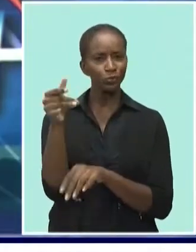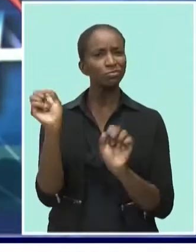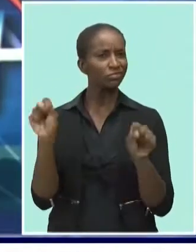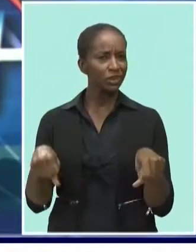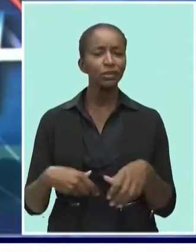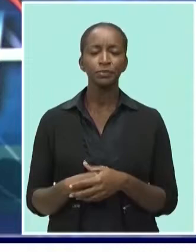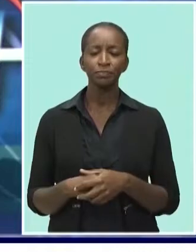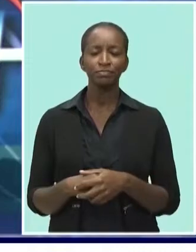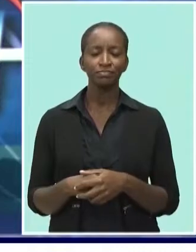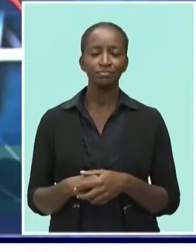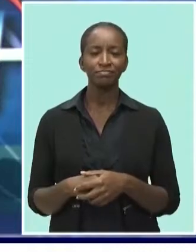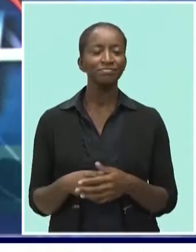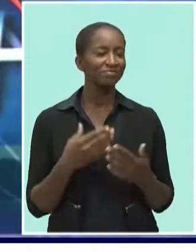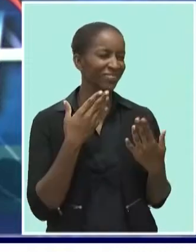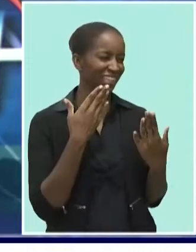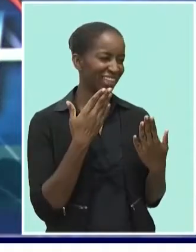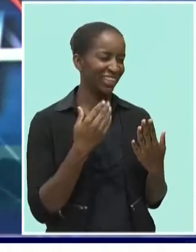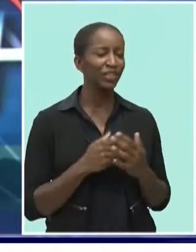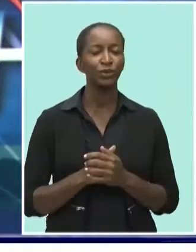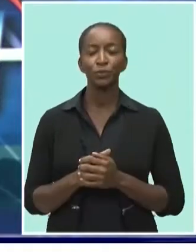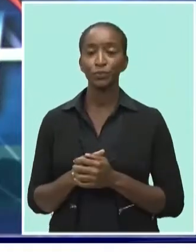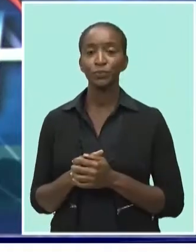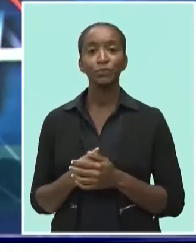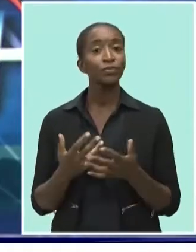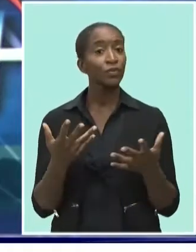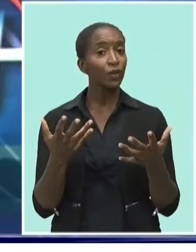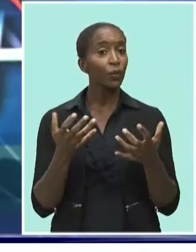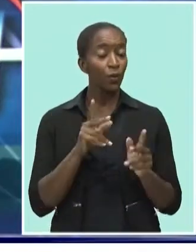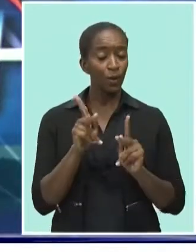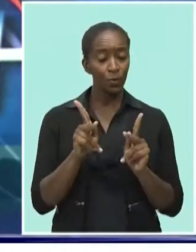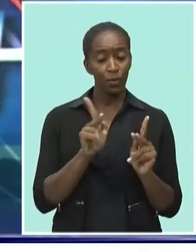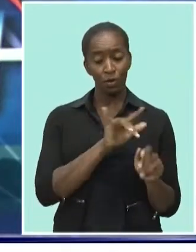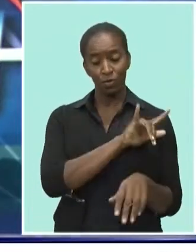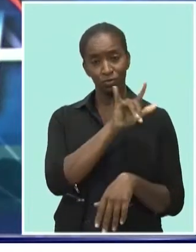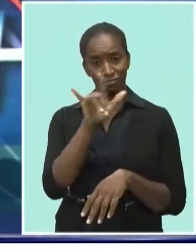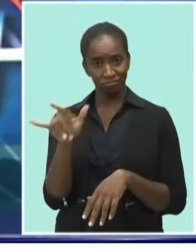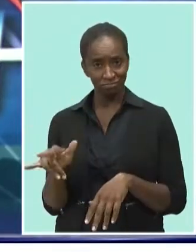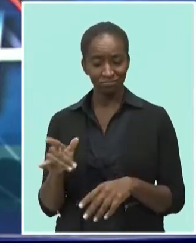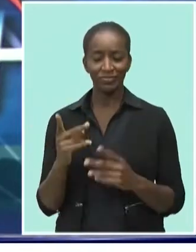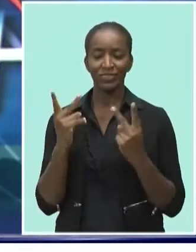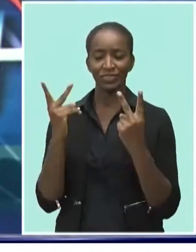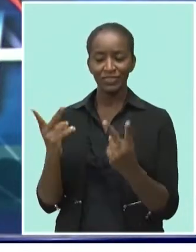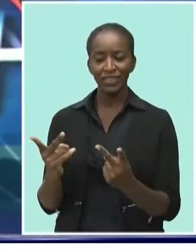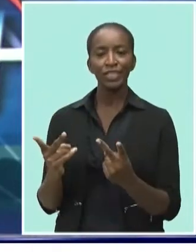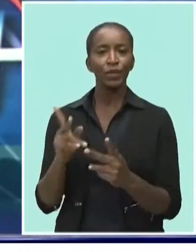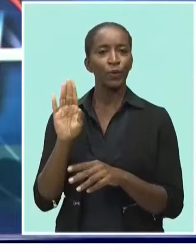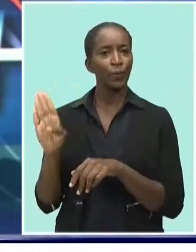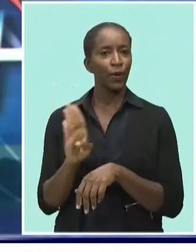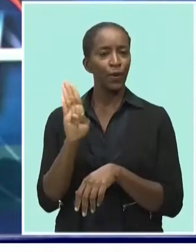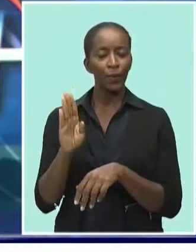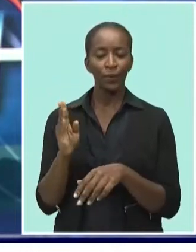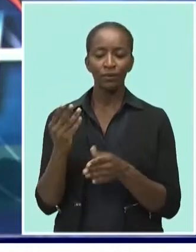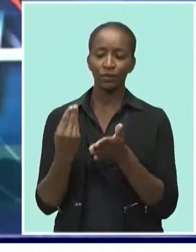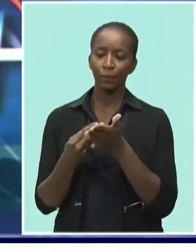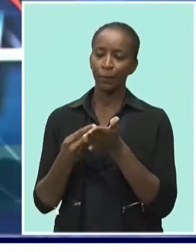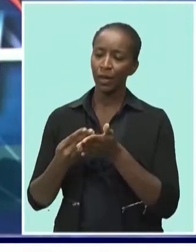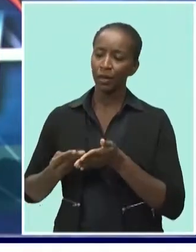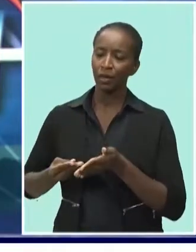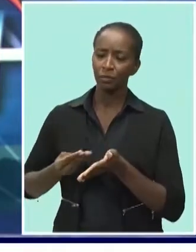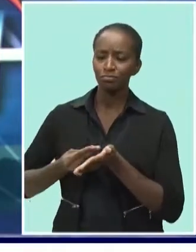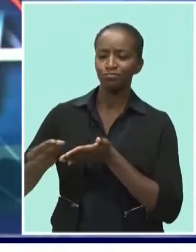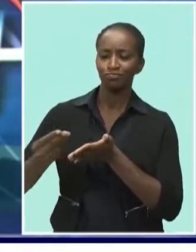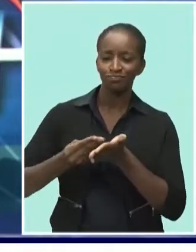aimed at getting tourists to spend more money while they're here will get underway this weekend. Tourism Minister Carrie Simmons says it